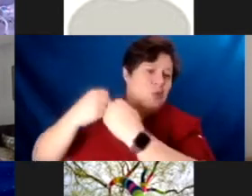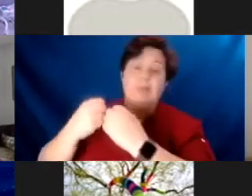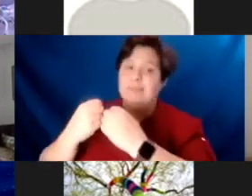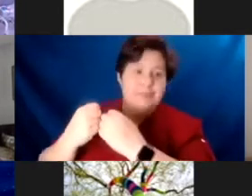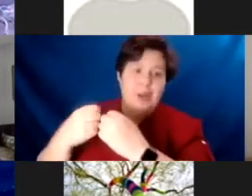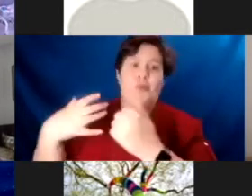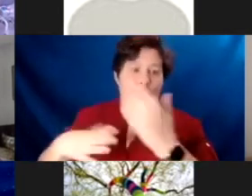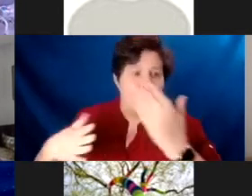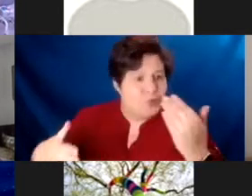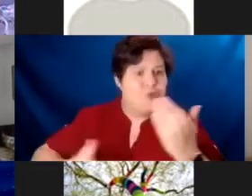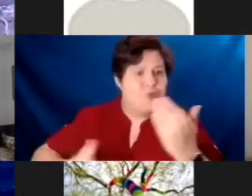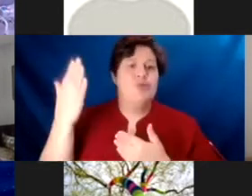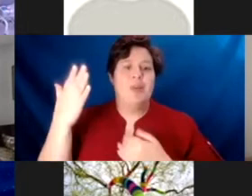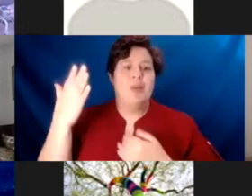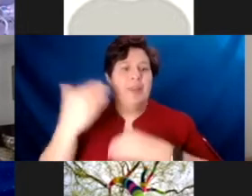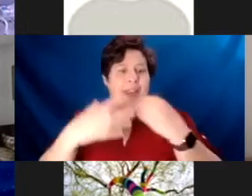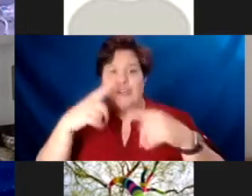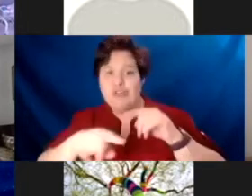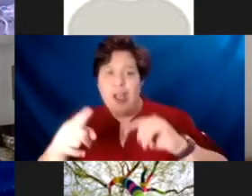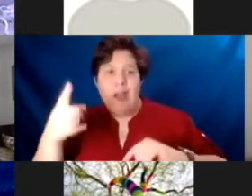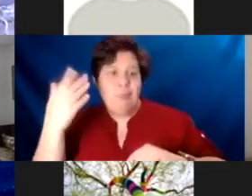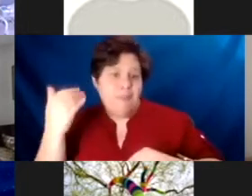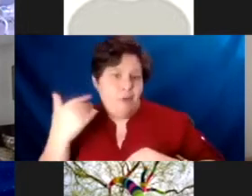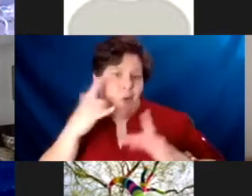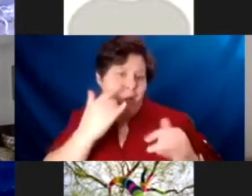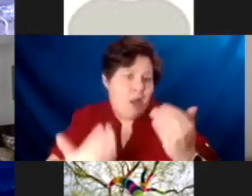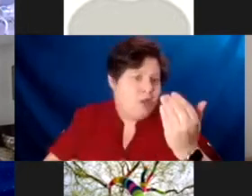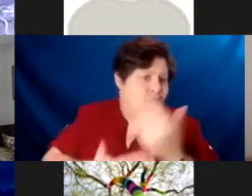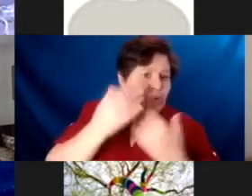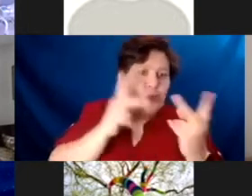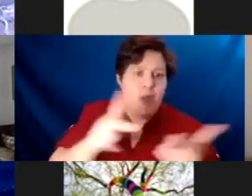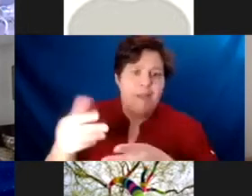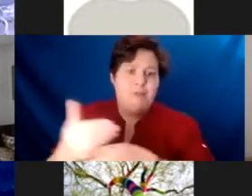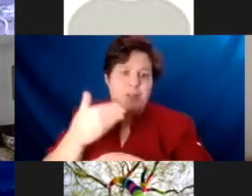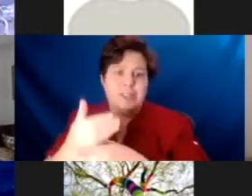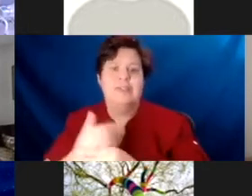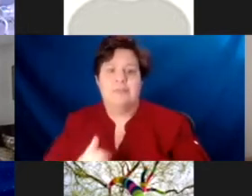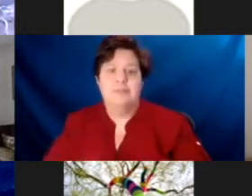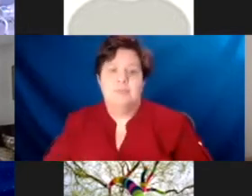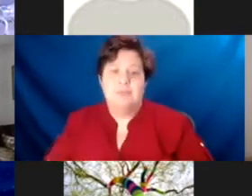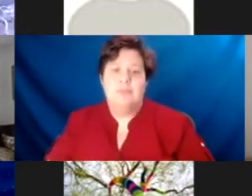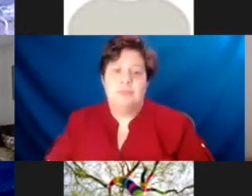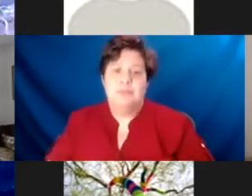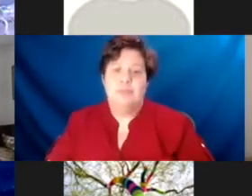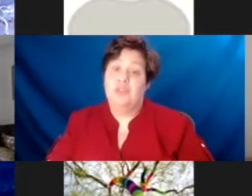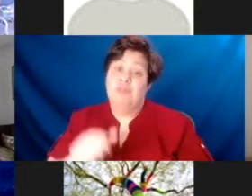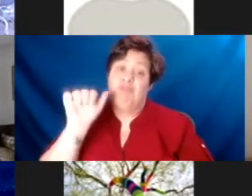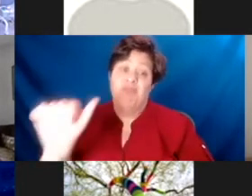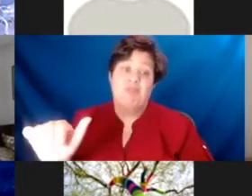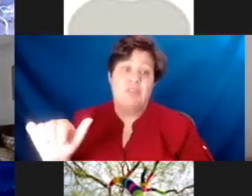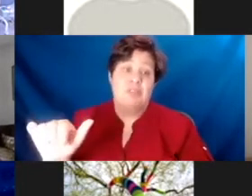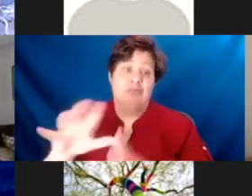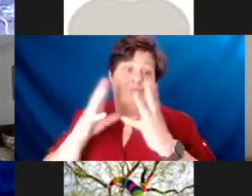idea to try before, and to test out new ways. So yeah, absolutely, all of the